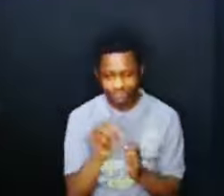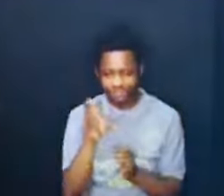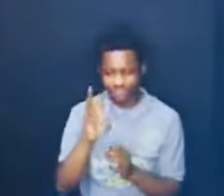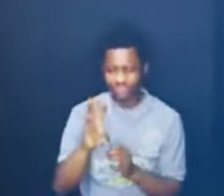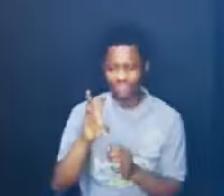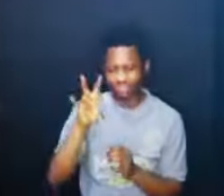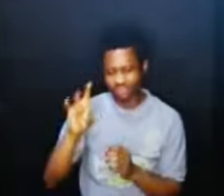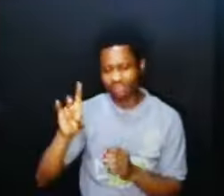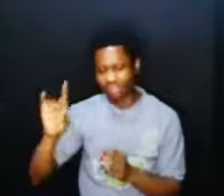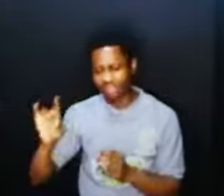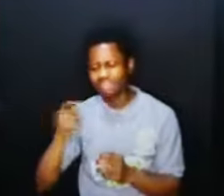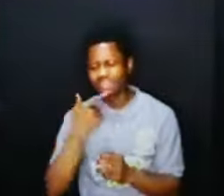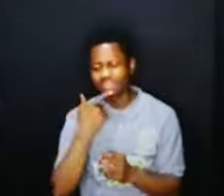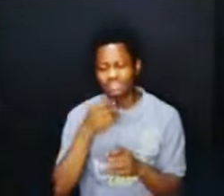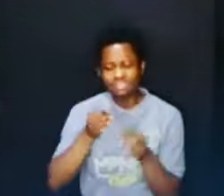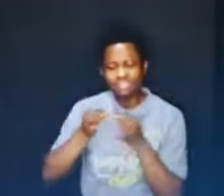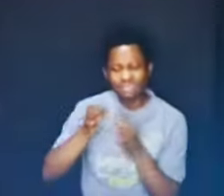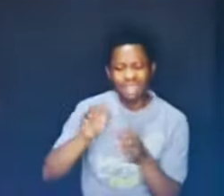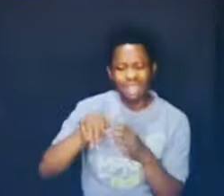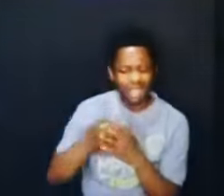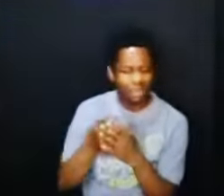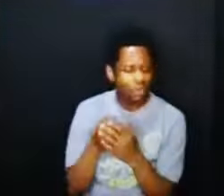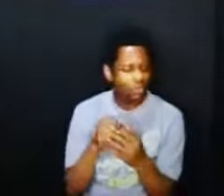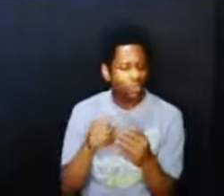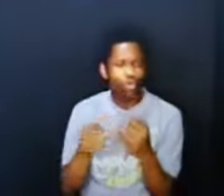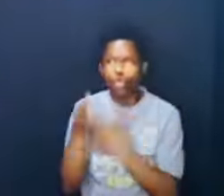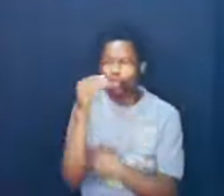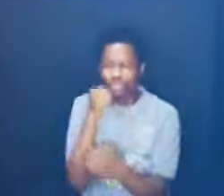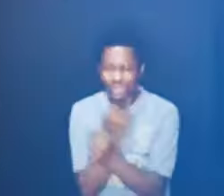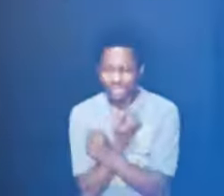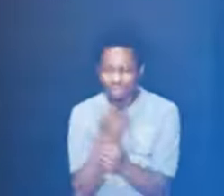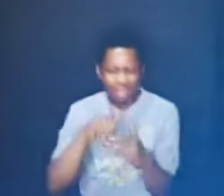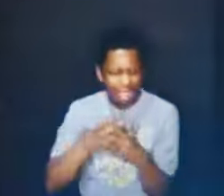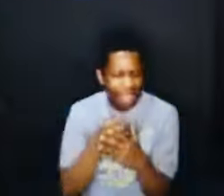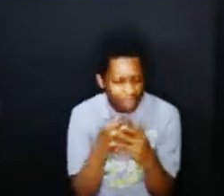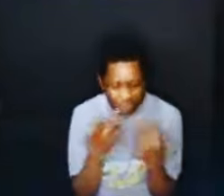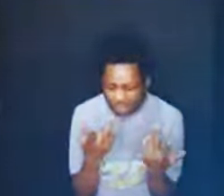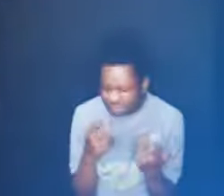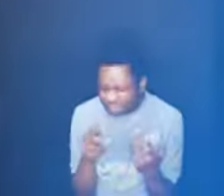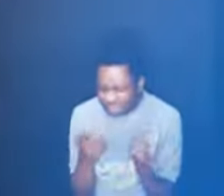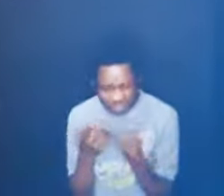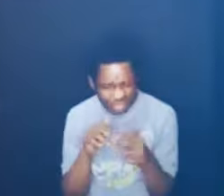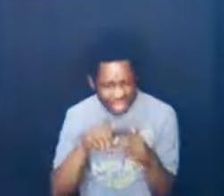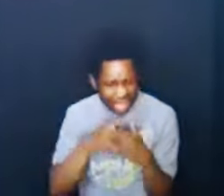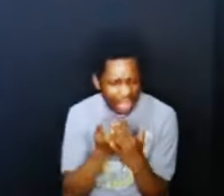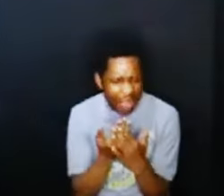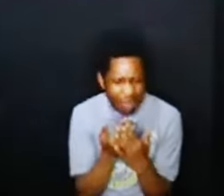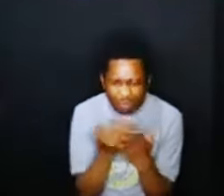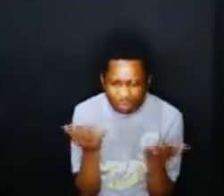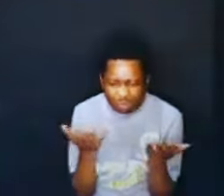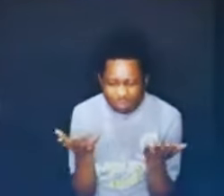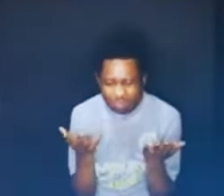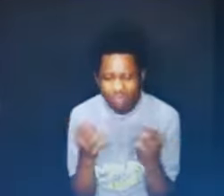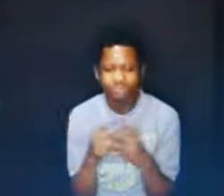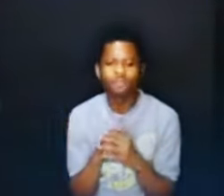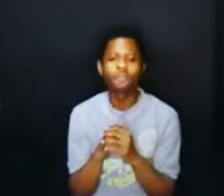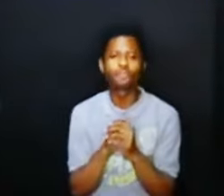6, 7, and 8 explain how the love looks like. You see, at